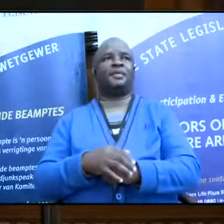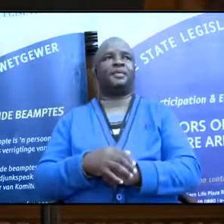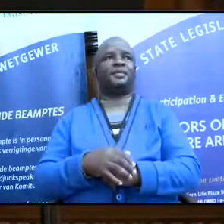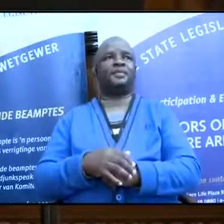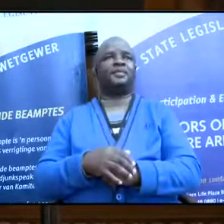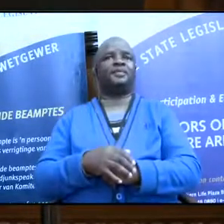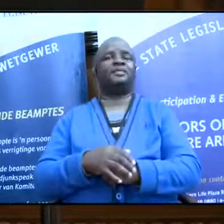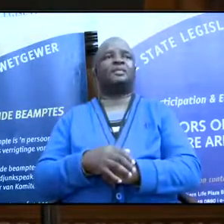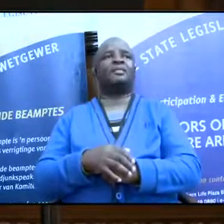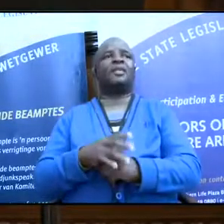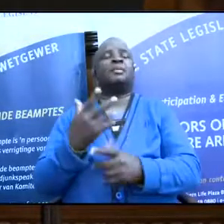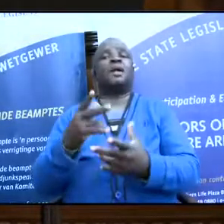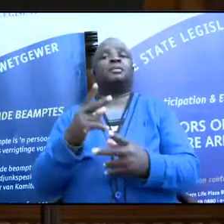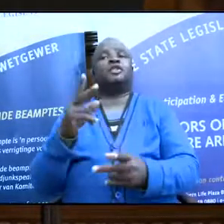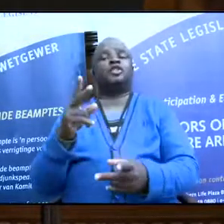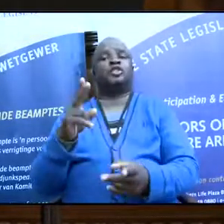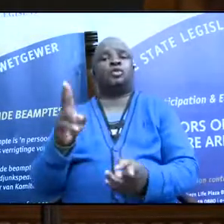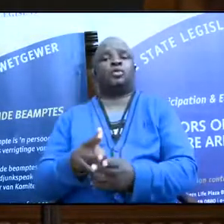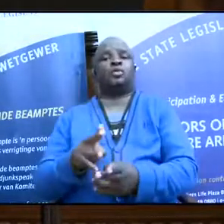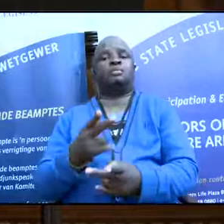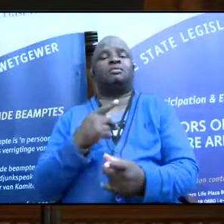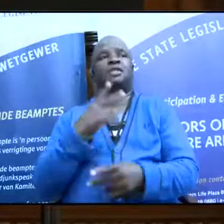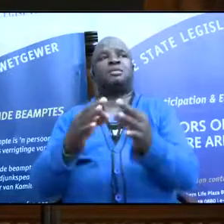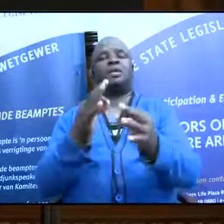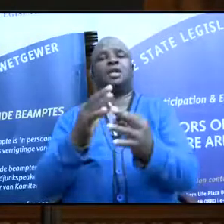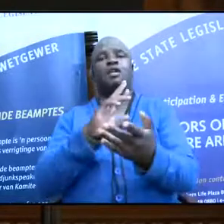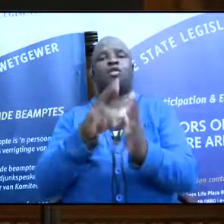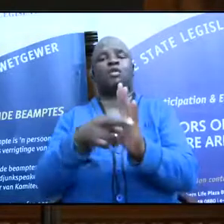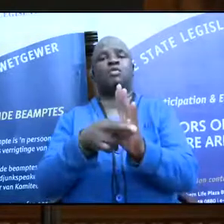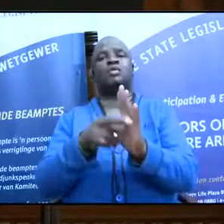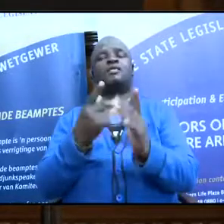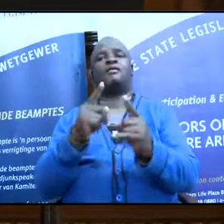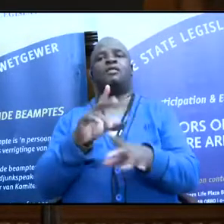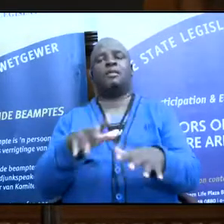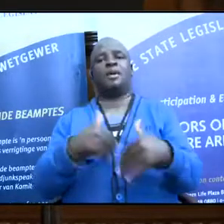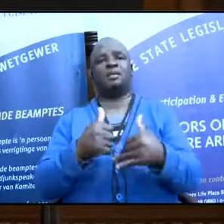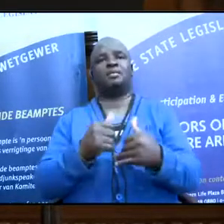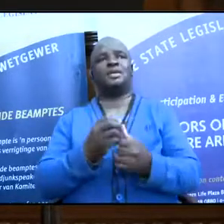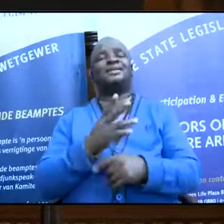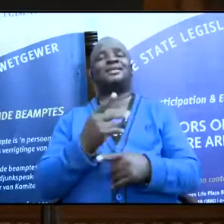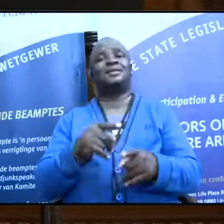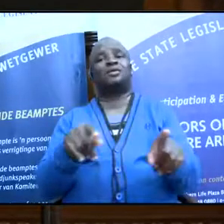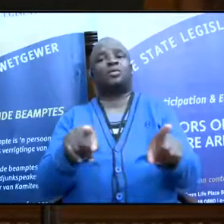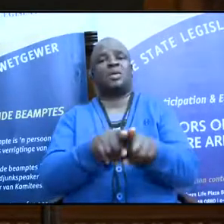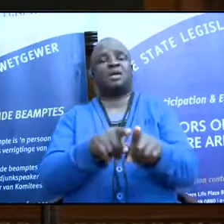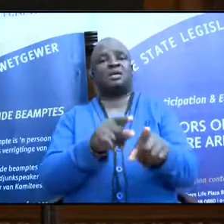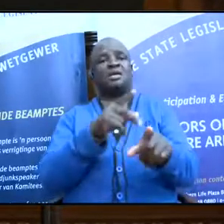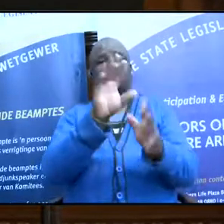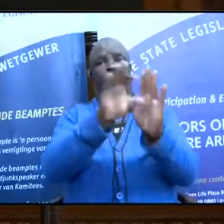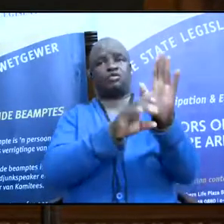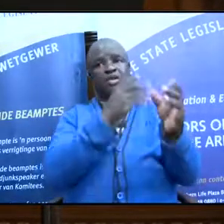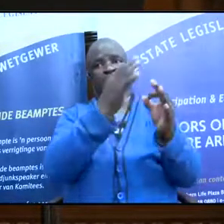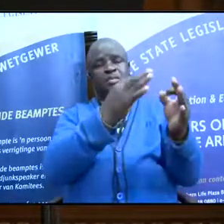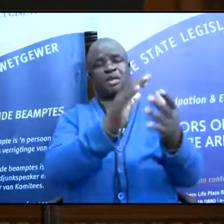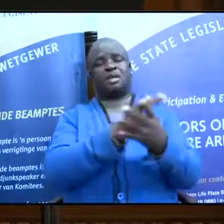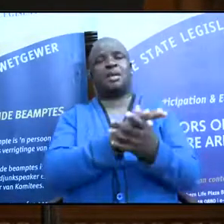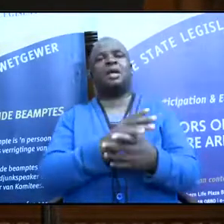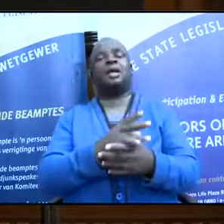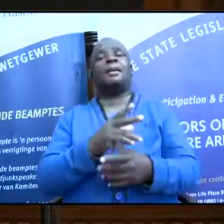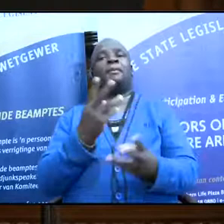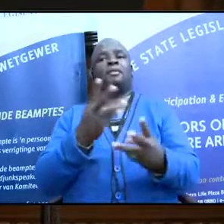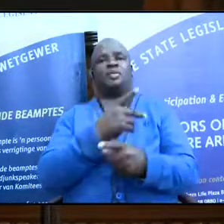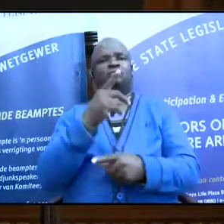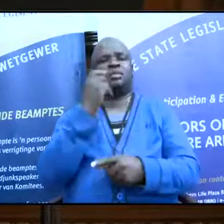maybe to briefly outline the role and the function of the legislature as outlined in the constitution so that we understand why it is